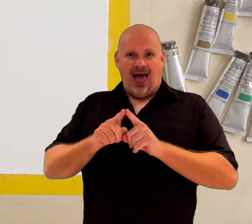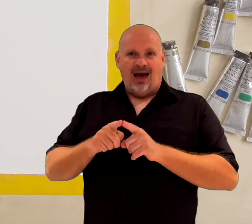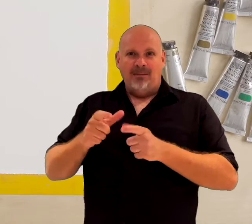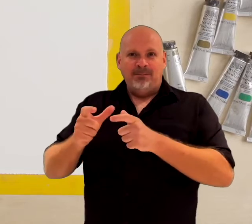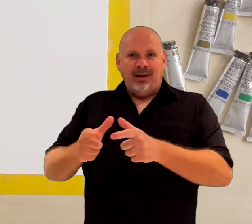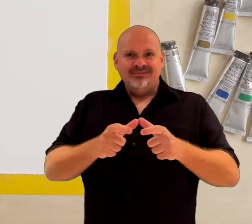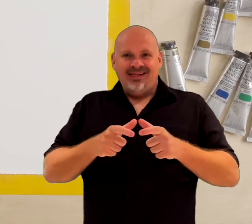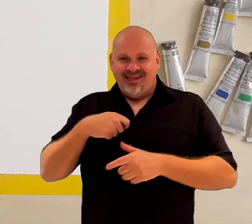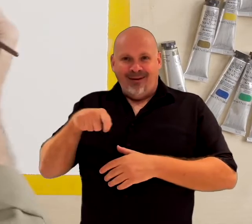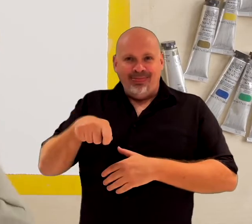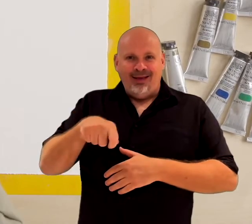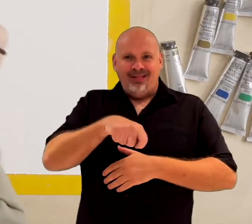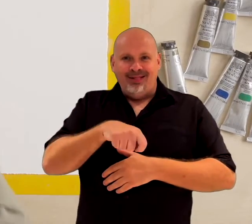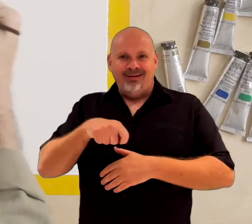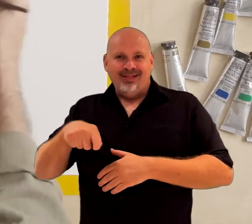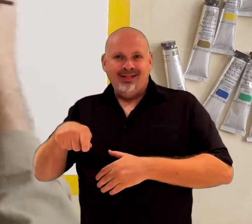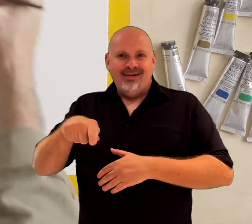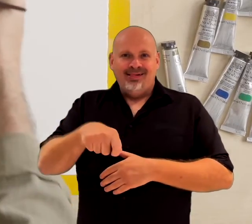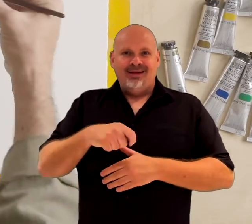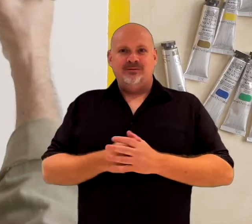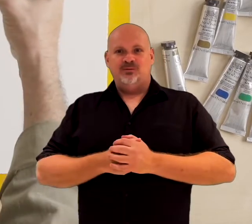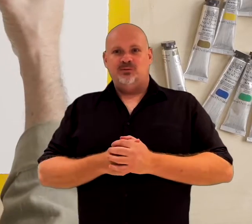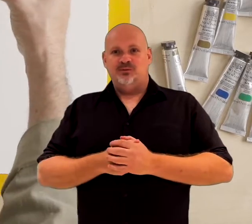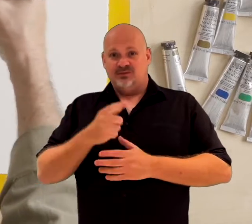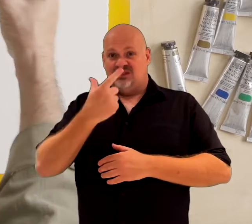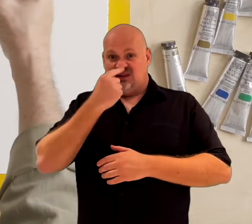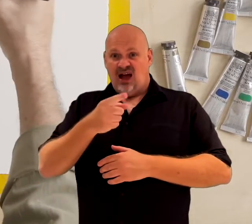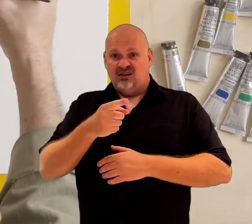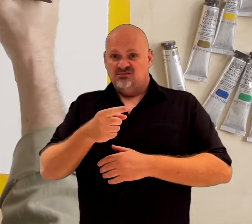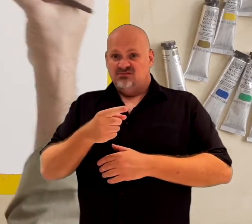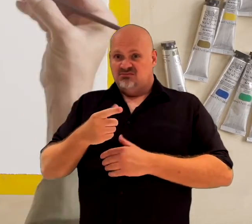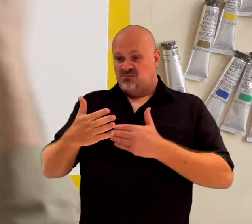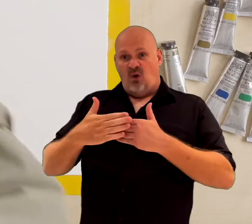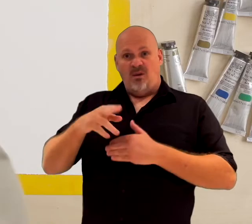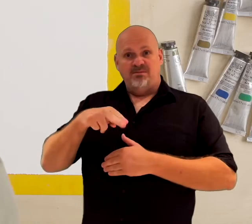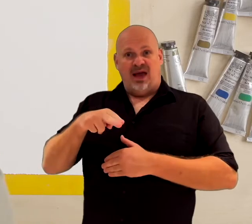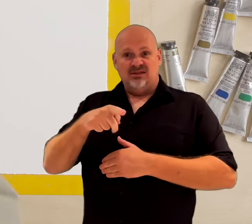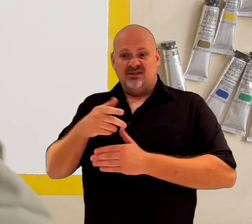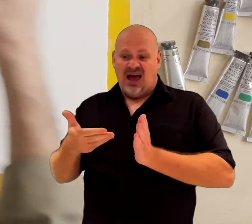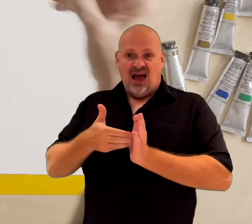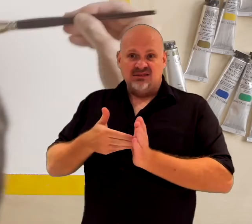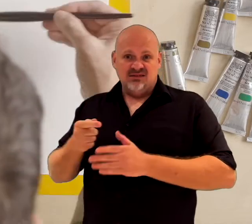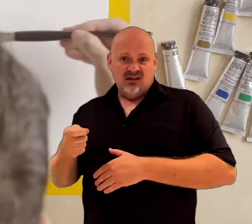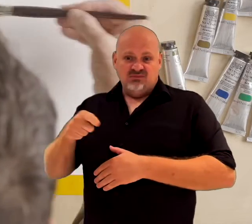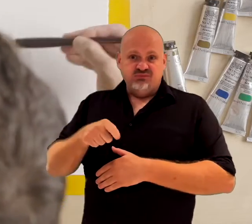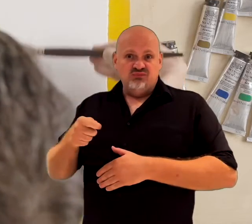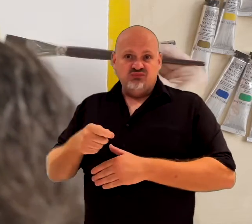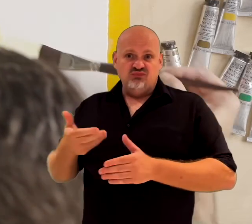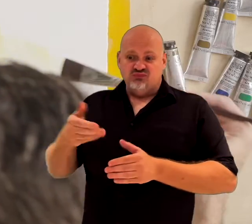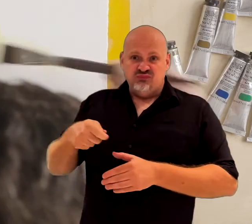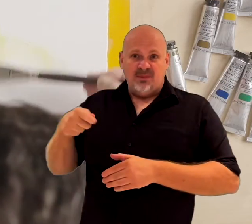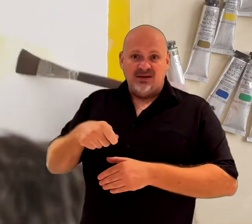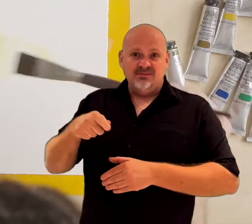And you can add more paint directly to what you're doing. Okay? And let's say you want to